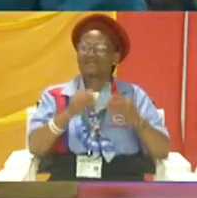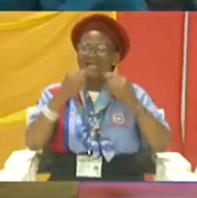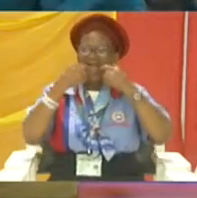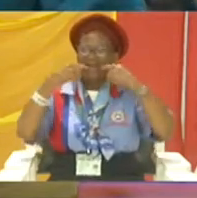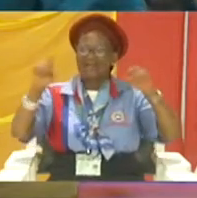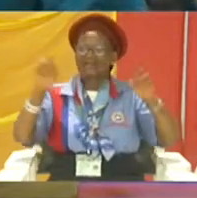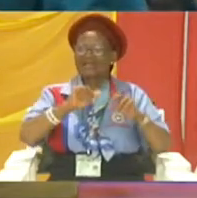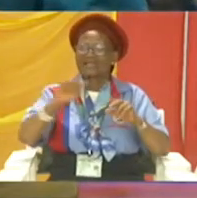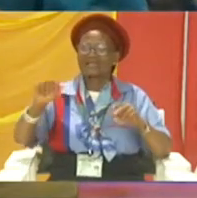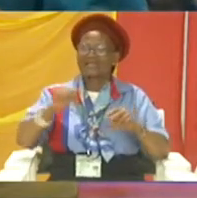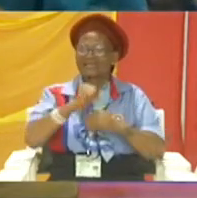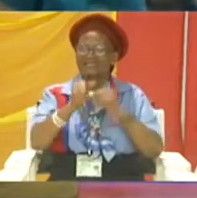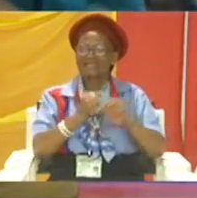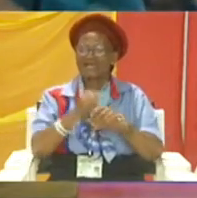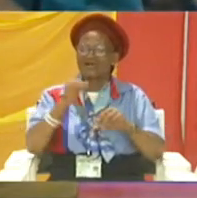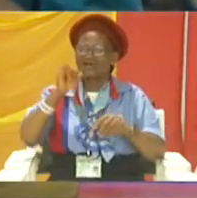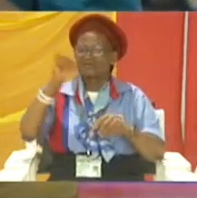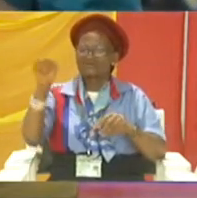jubilee.